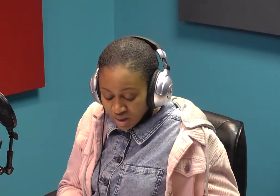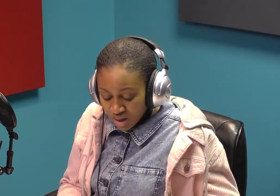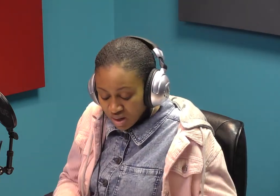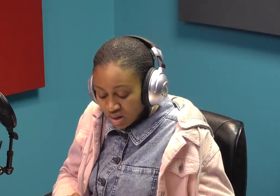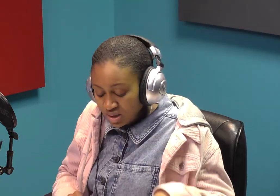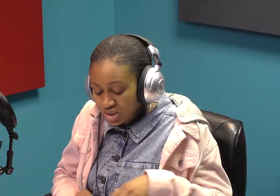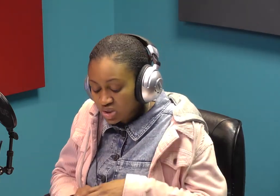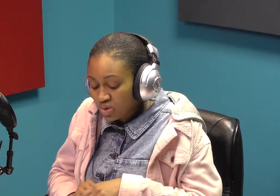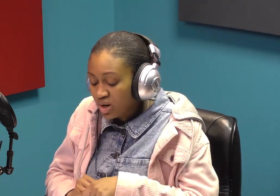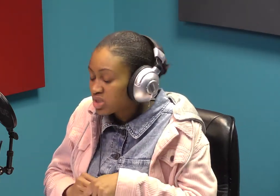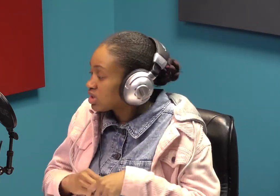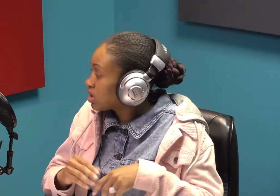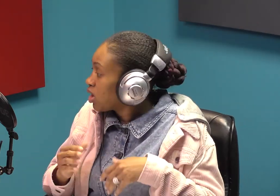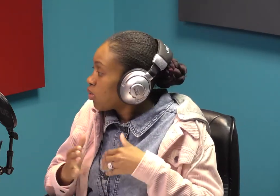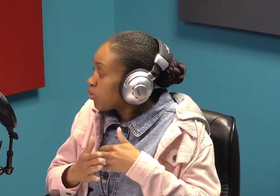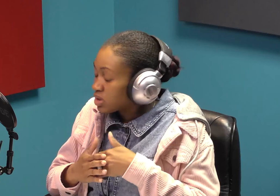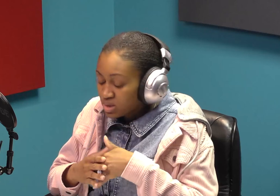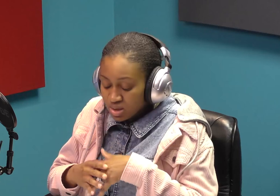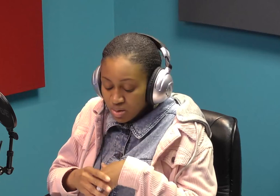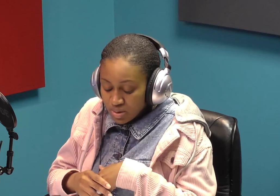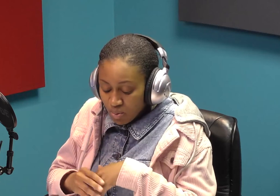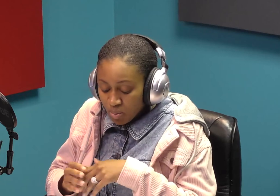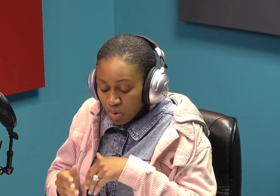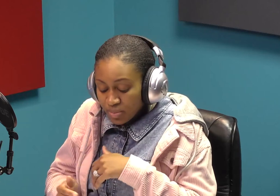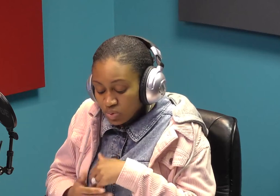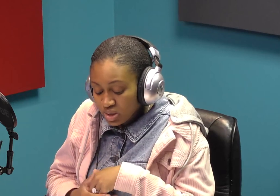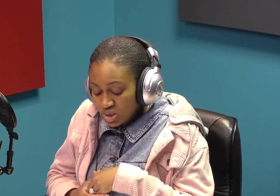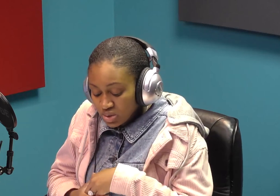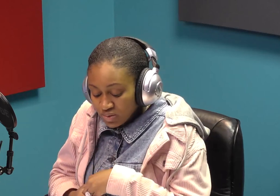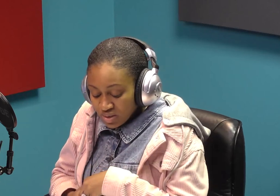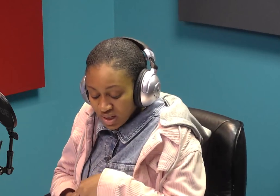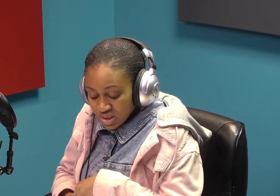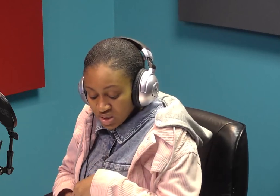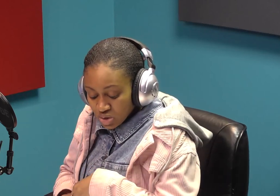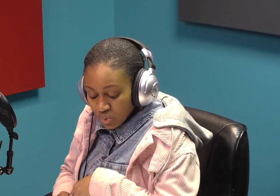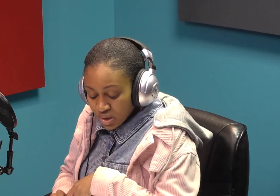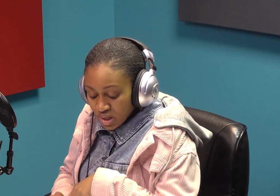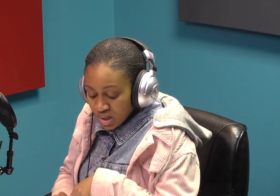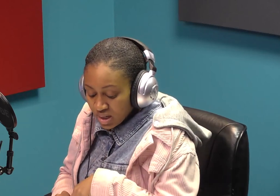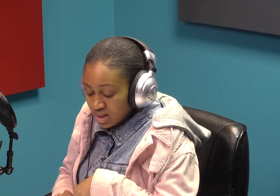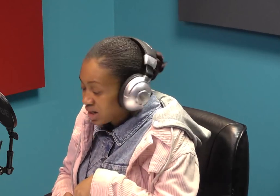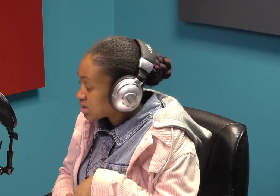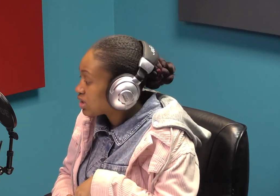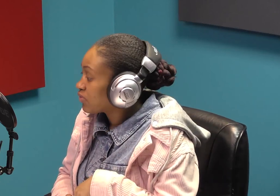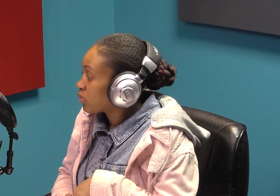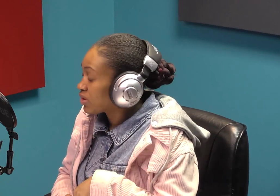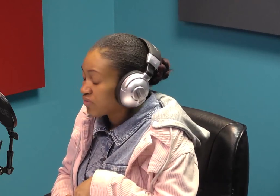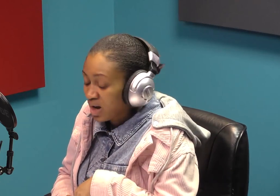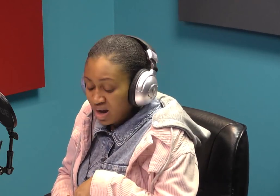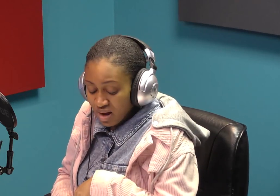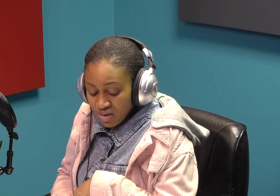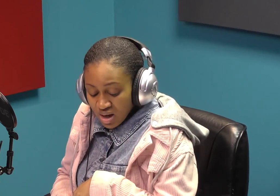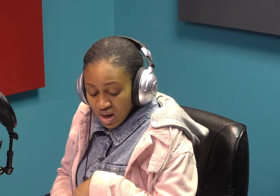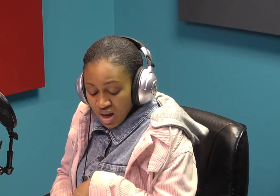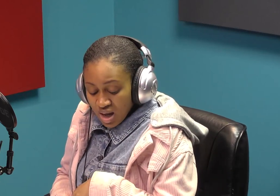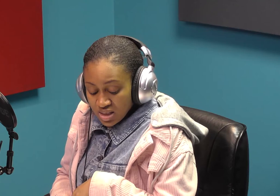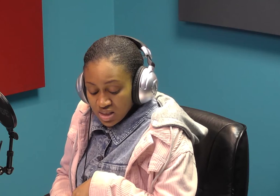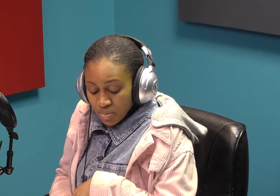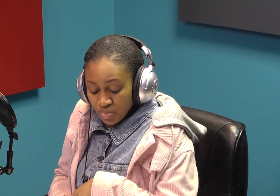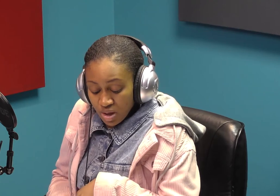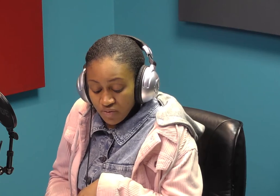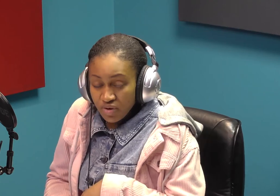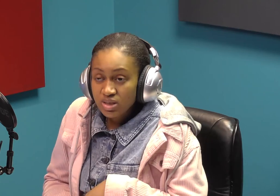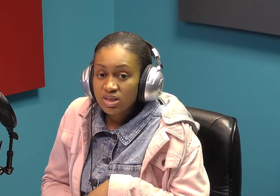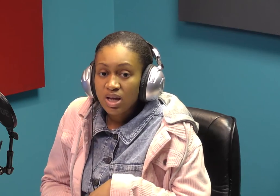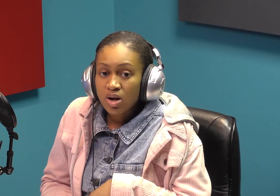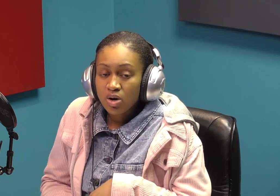And this generation was, they were born between the years of 1928 and 1945. And